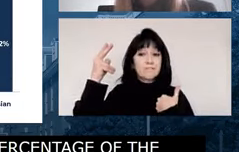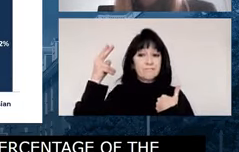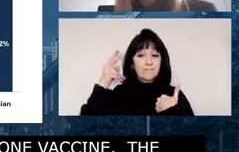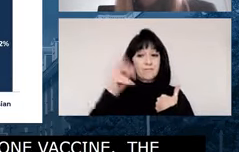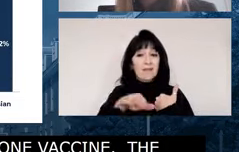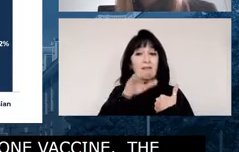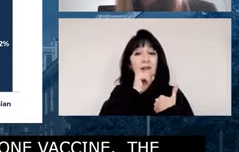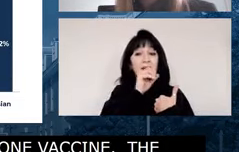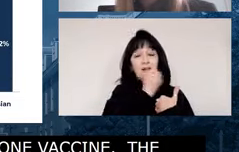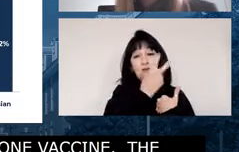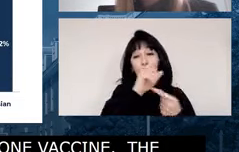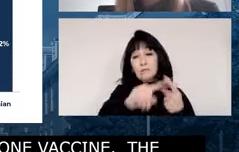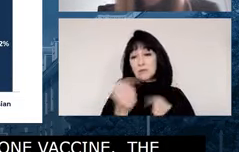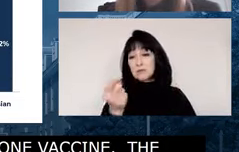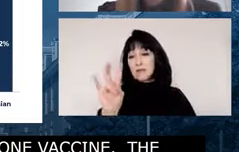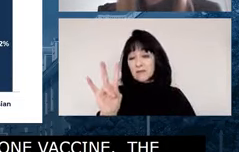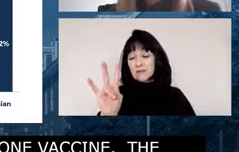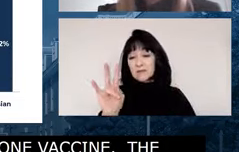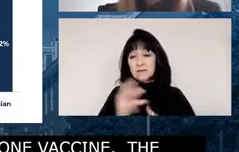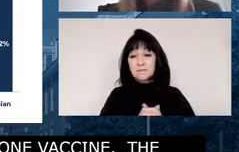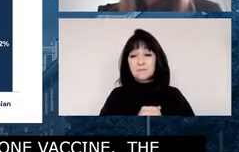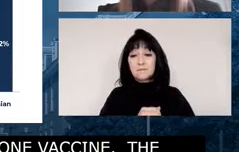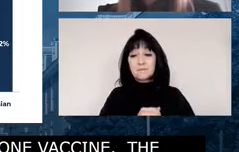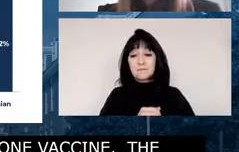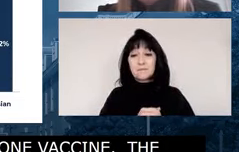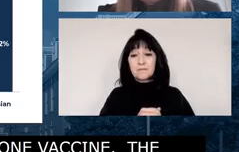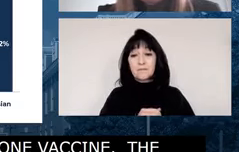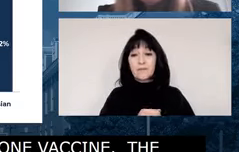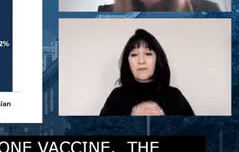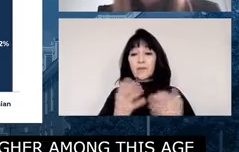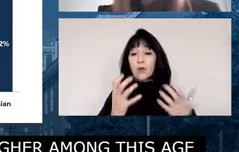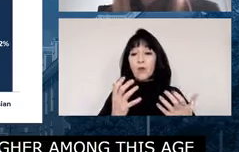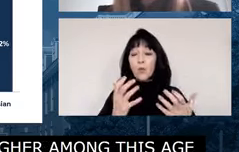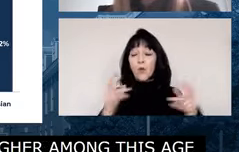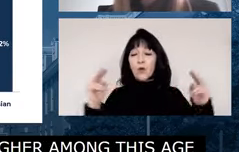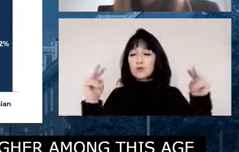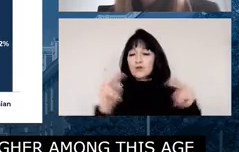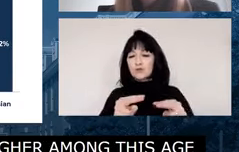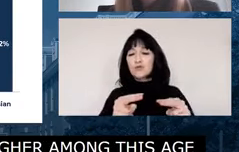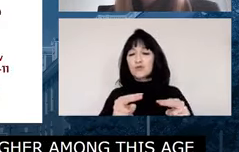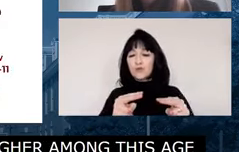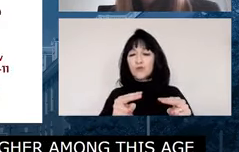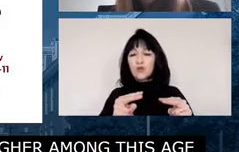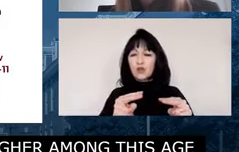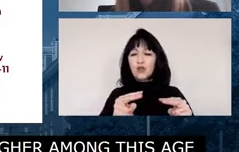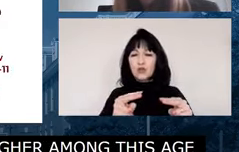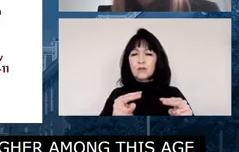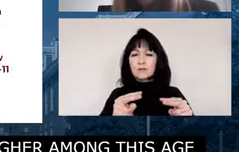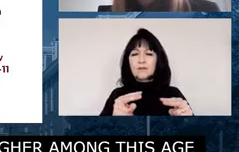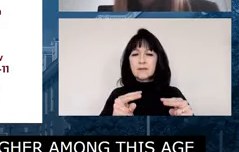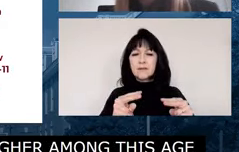age group. I wanted to take a look geographically at how we're doing among these pediatric age